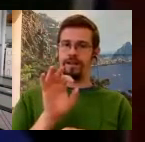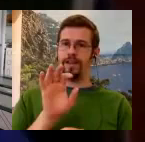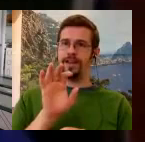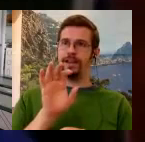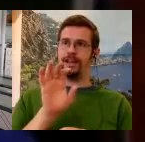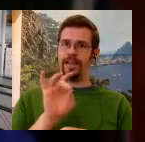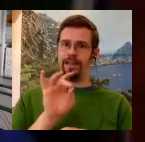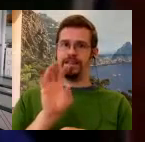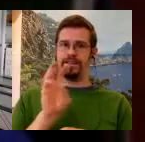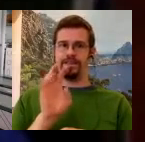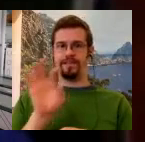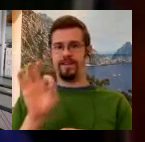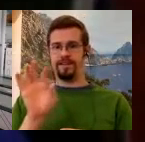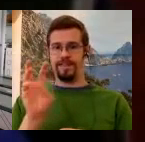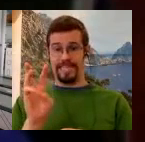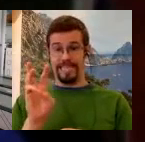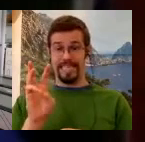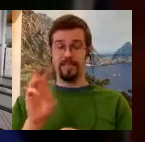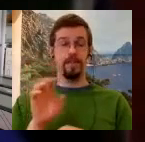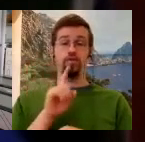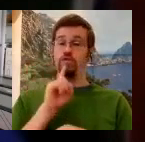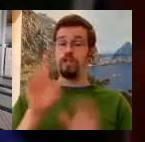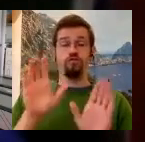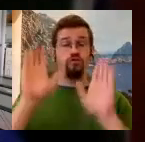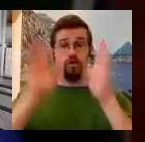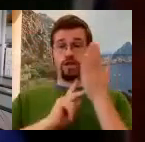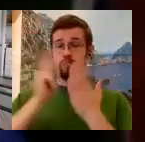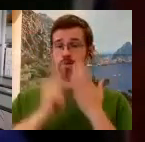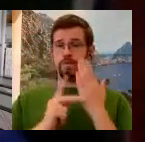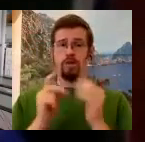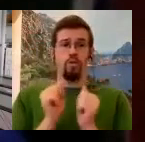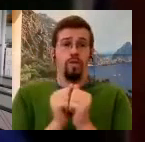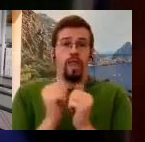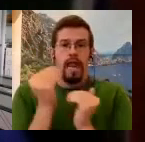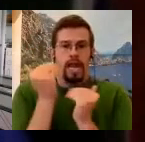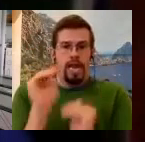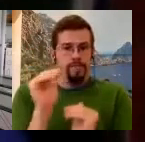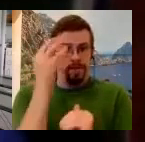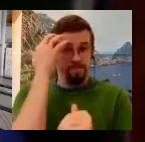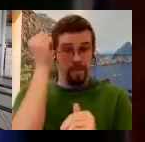program. He did amazing things with a limited memory.